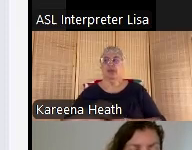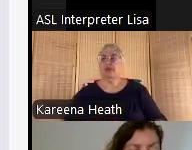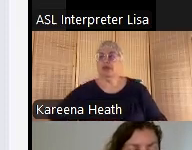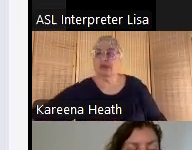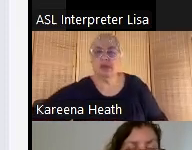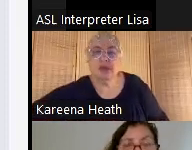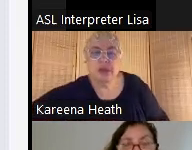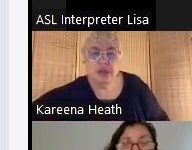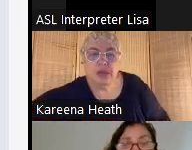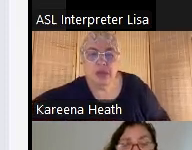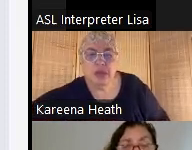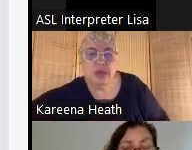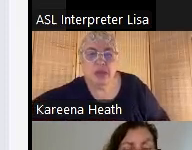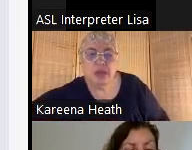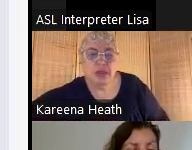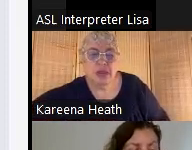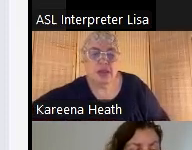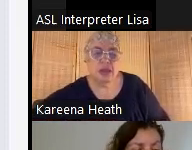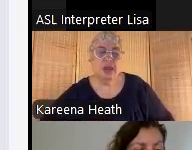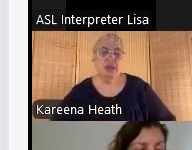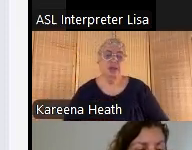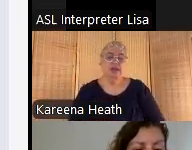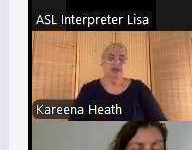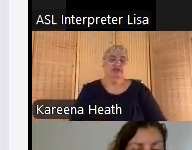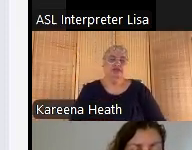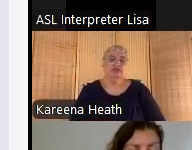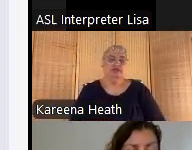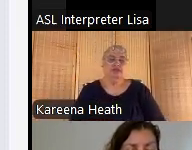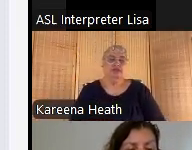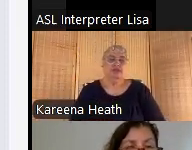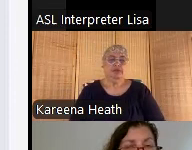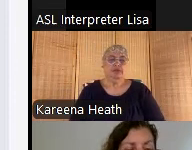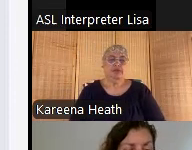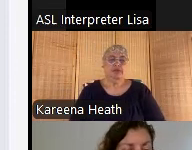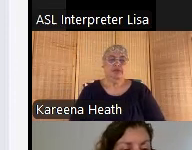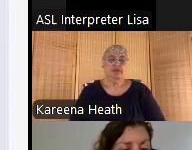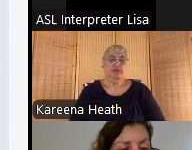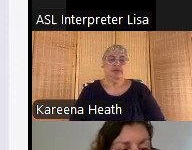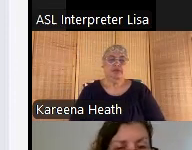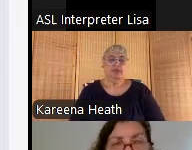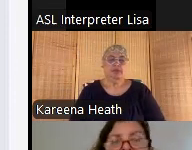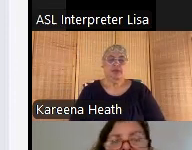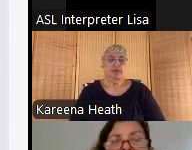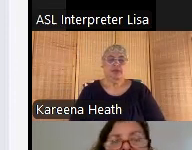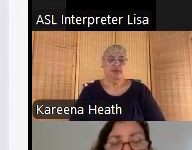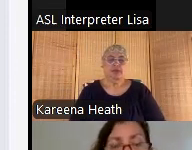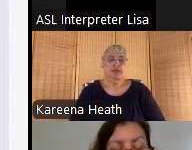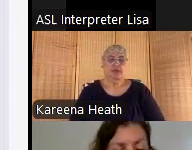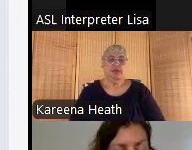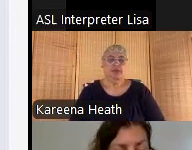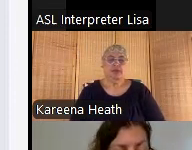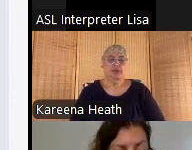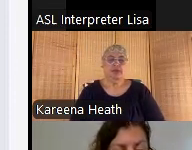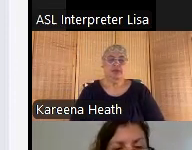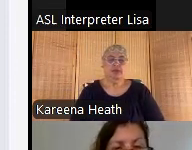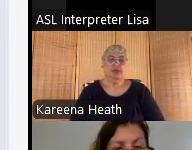Now I just have a black screen. We can see it now. Can you see it now? I can't see it. You can see it, but it